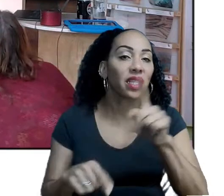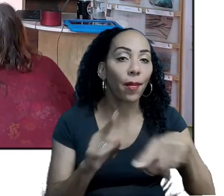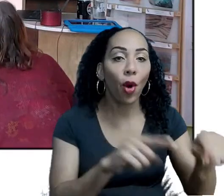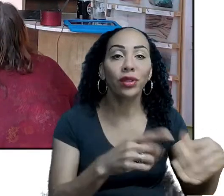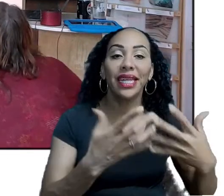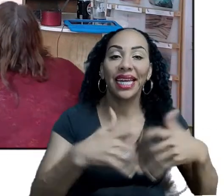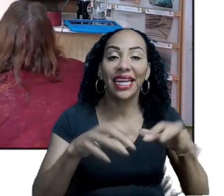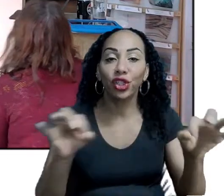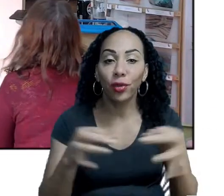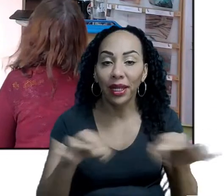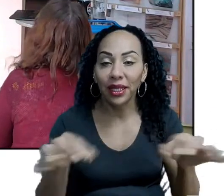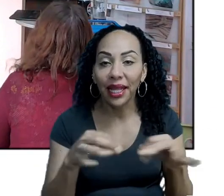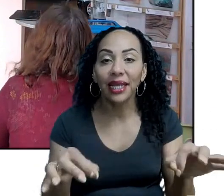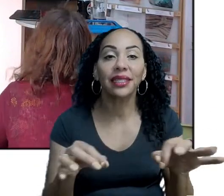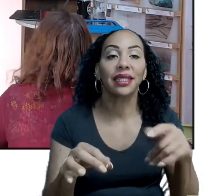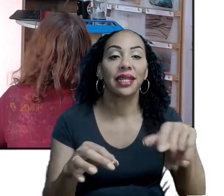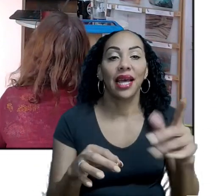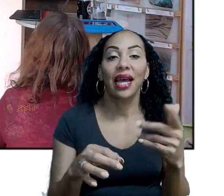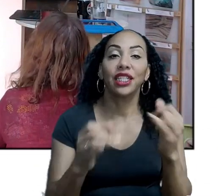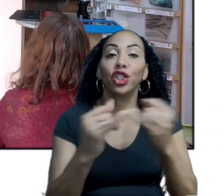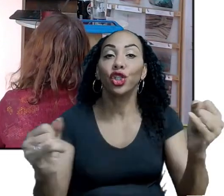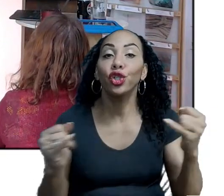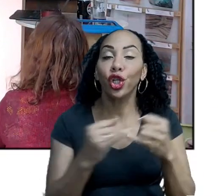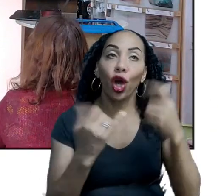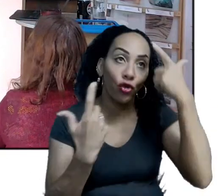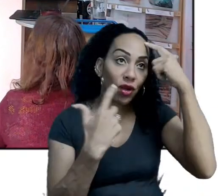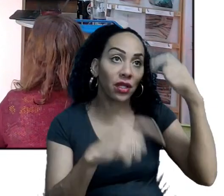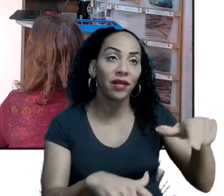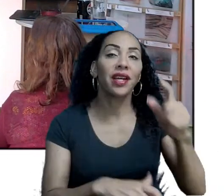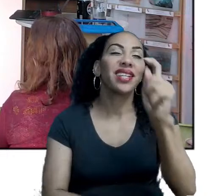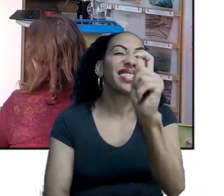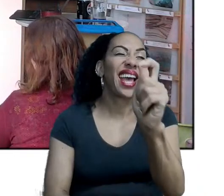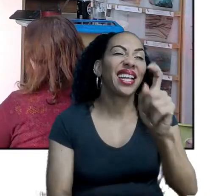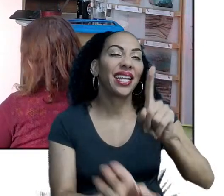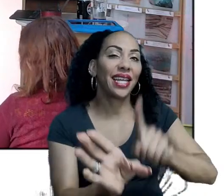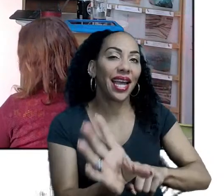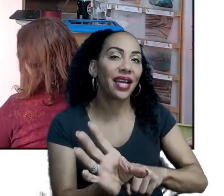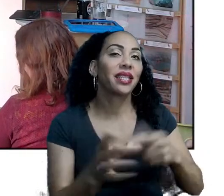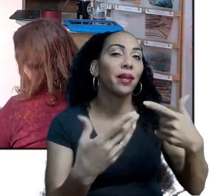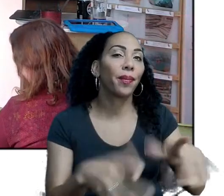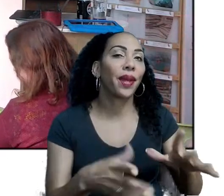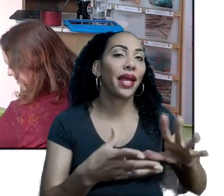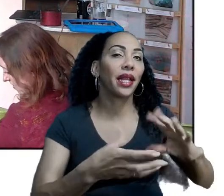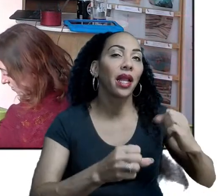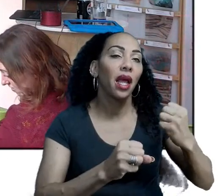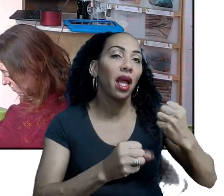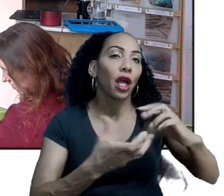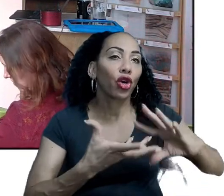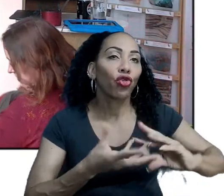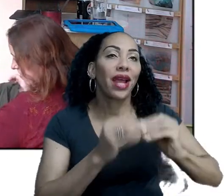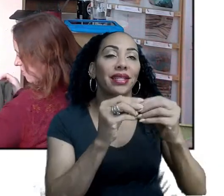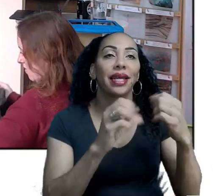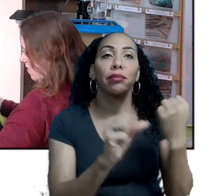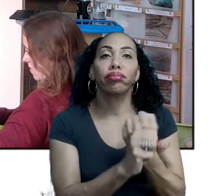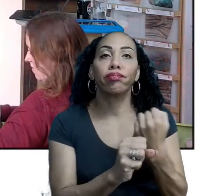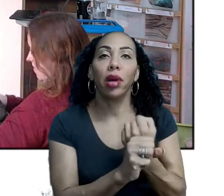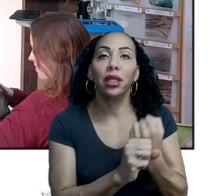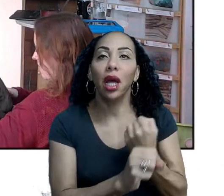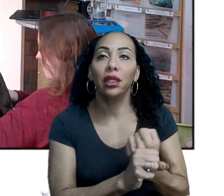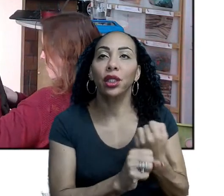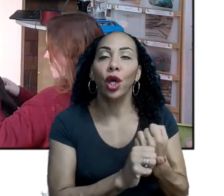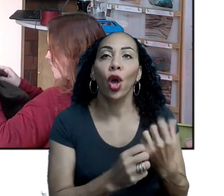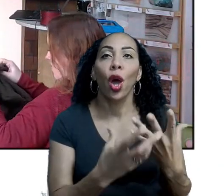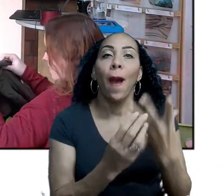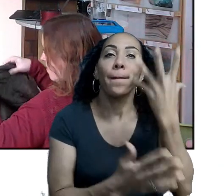studio resident. For the last 10 years, he's been designing products as part of immersive collaborative projects with young people. And today he's going to talk